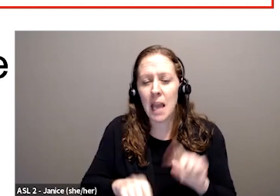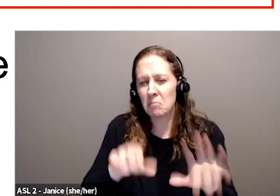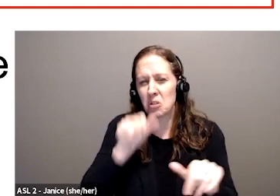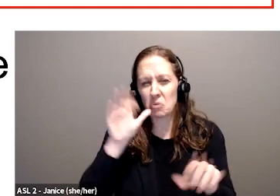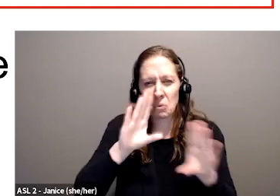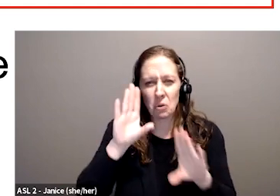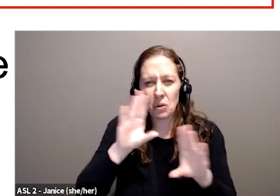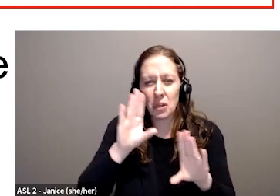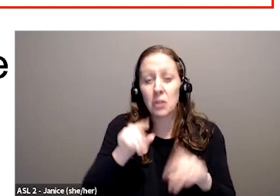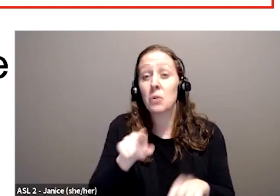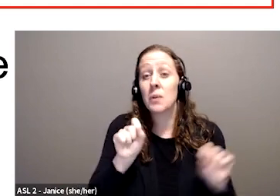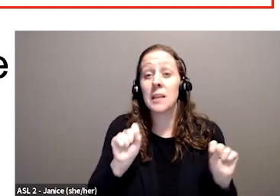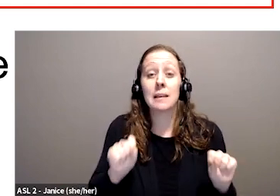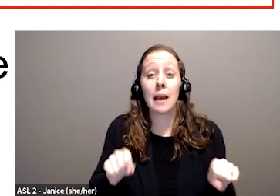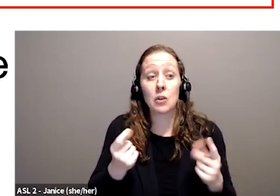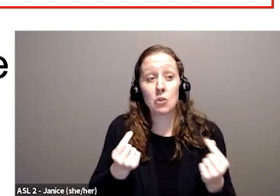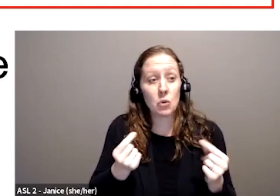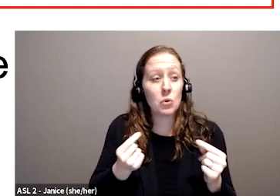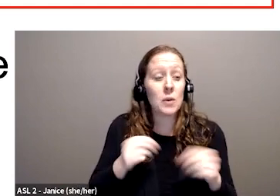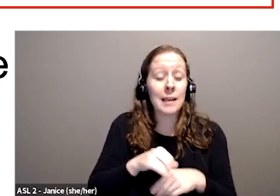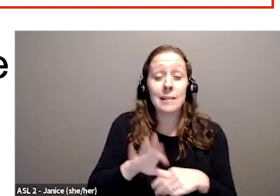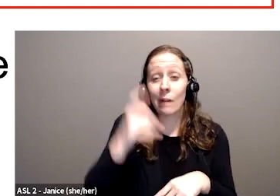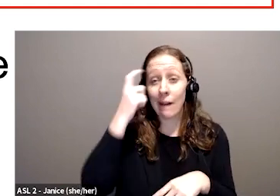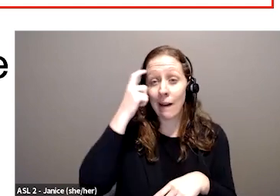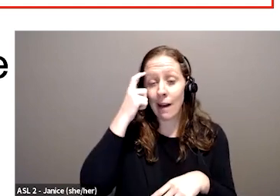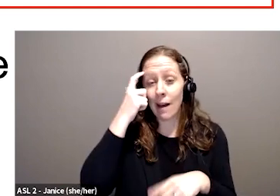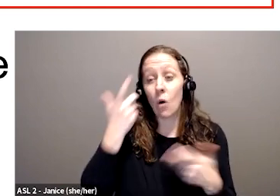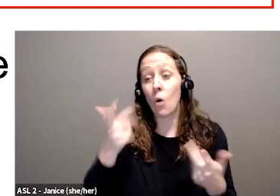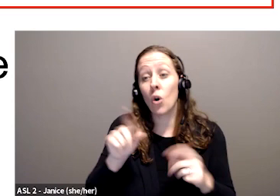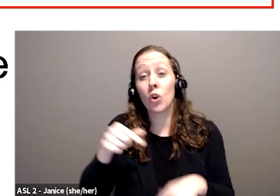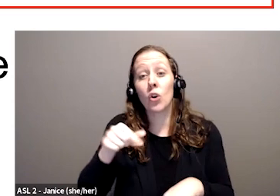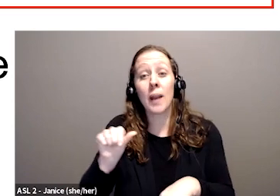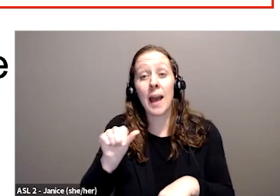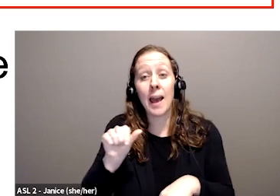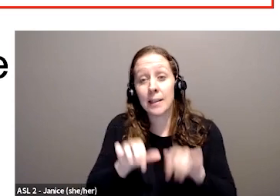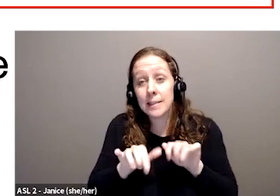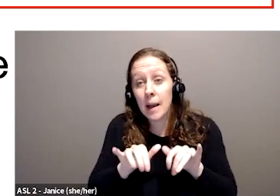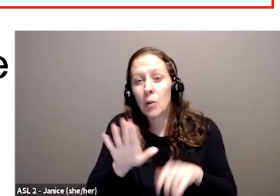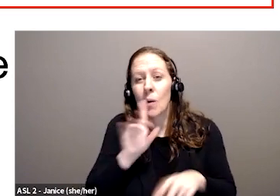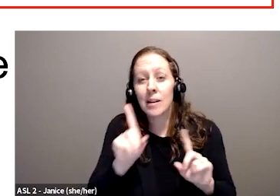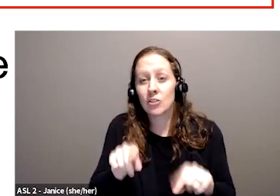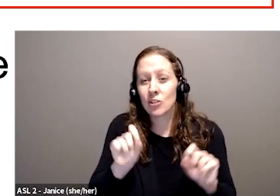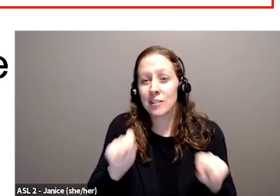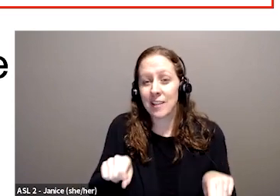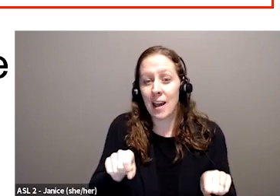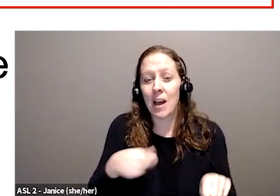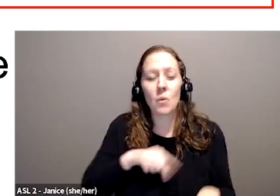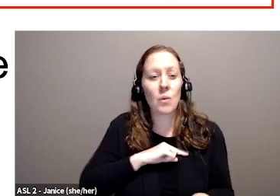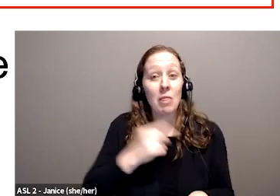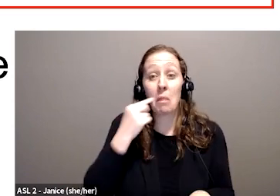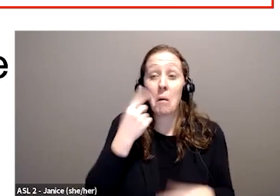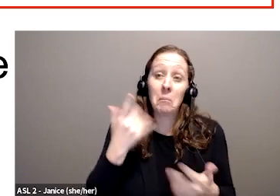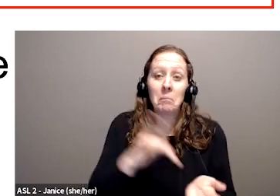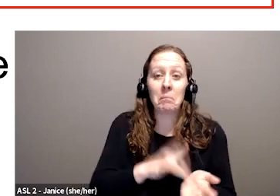worries. Either you can work through the ranking in your head, or you can type it into the Q&A, totally fine. We just thought we would leverage